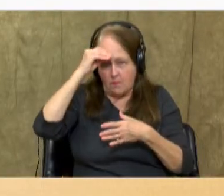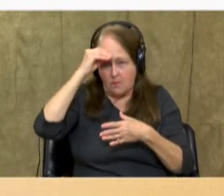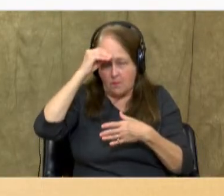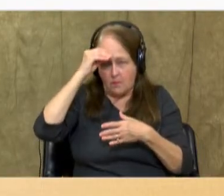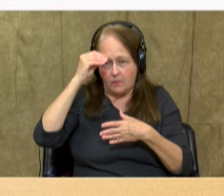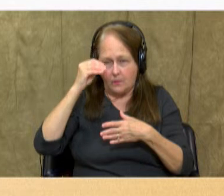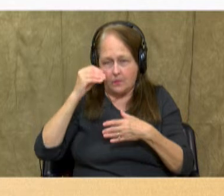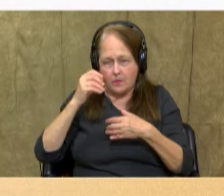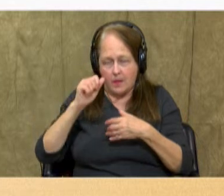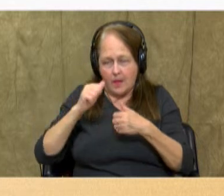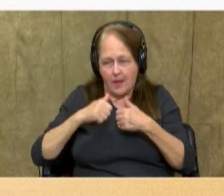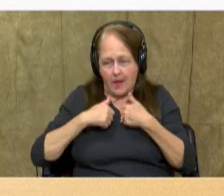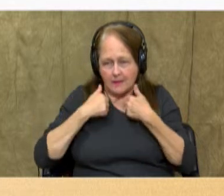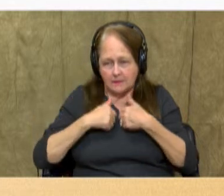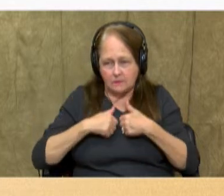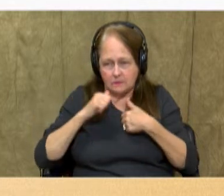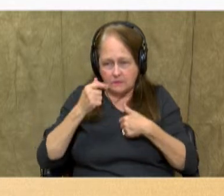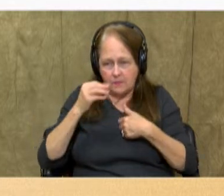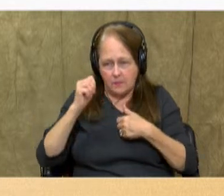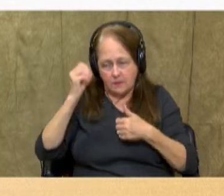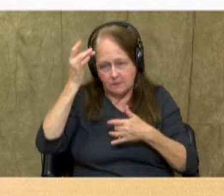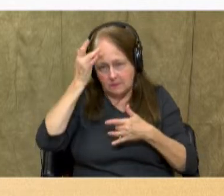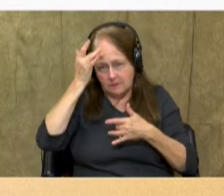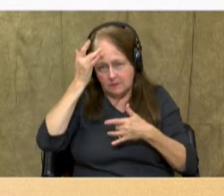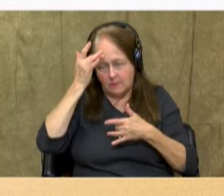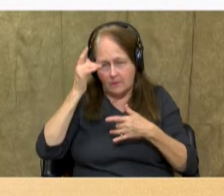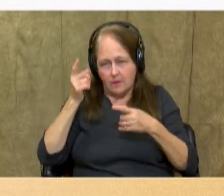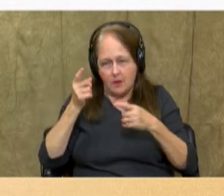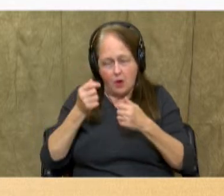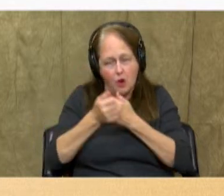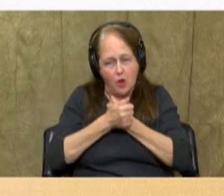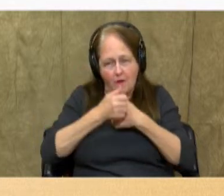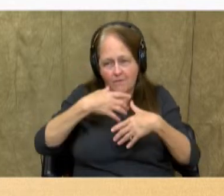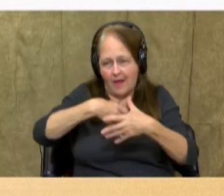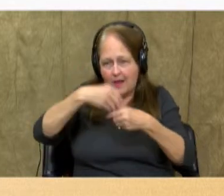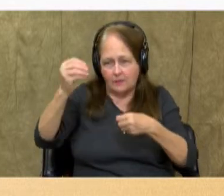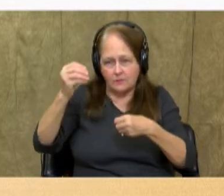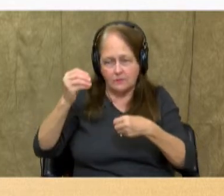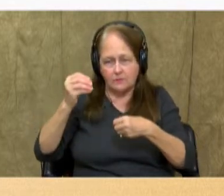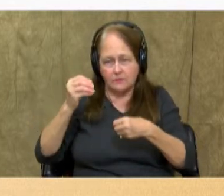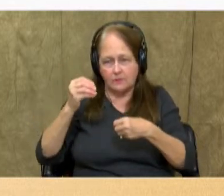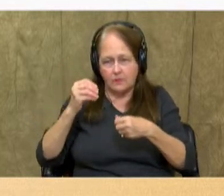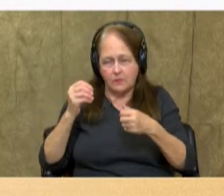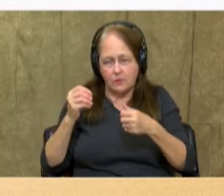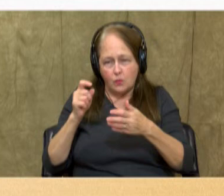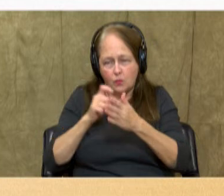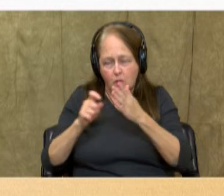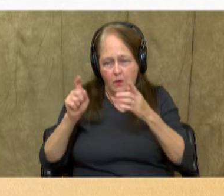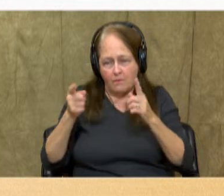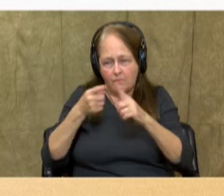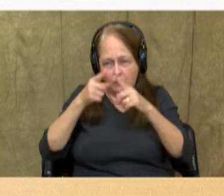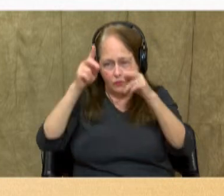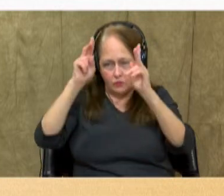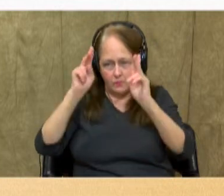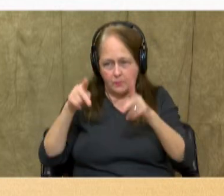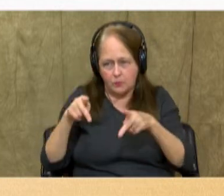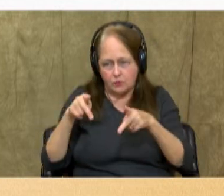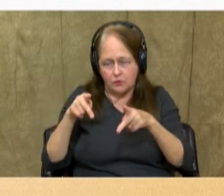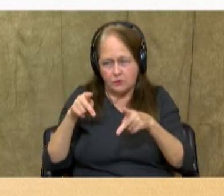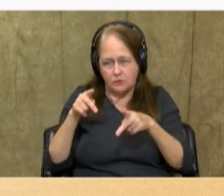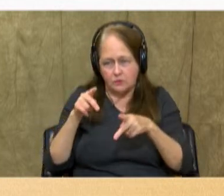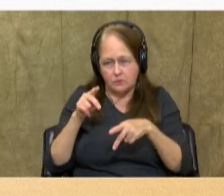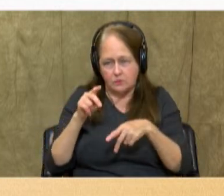loved nature. We have established that it was written in first person and it is an autobiography. What have we learned from this